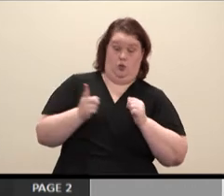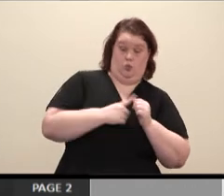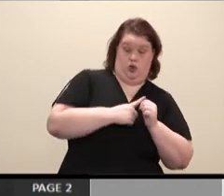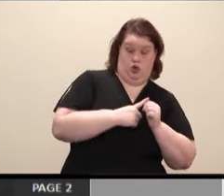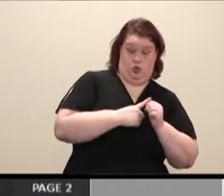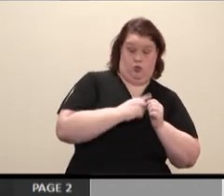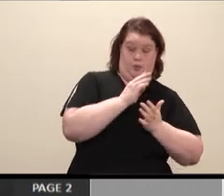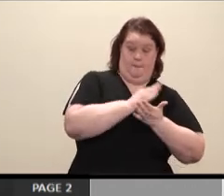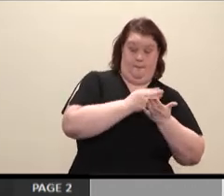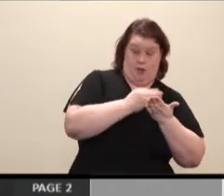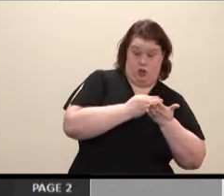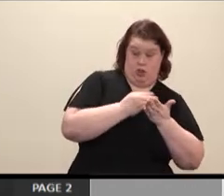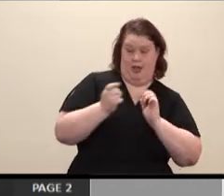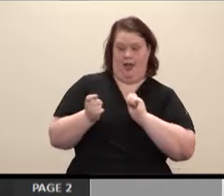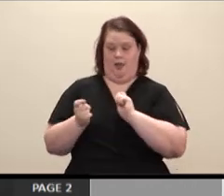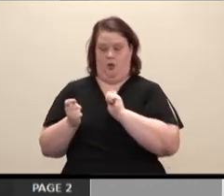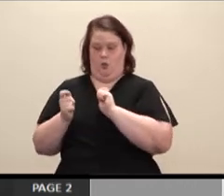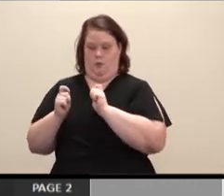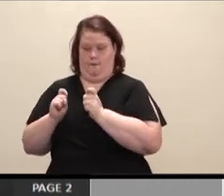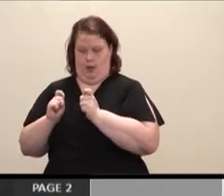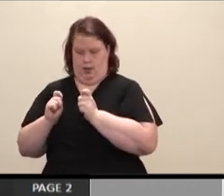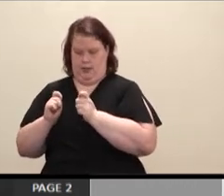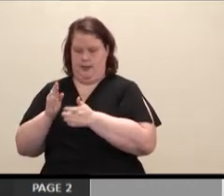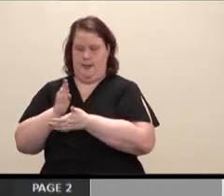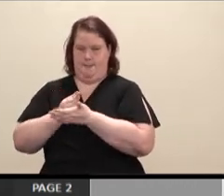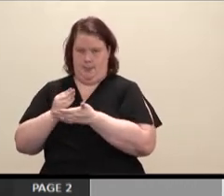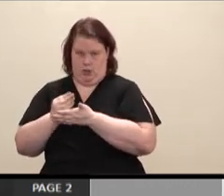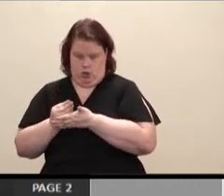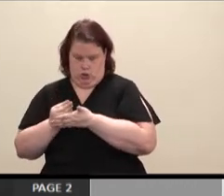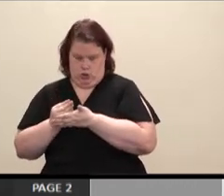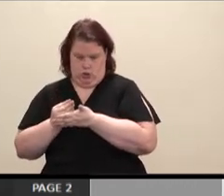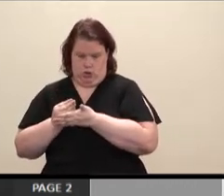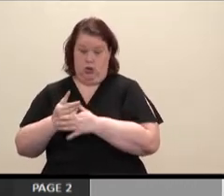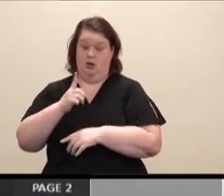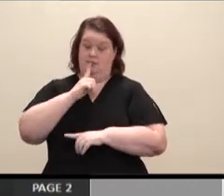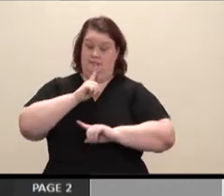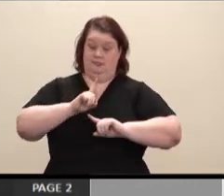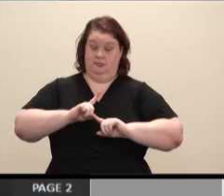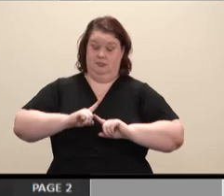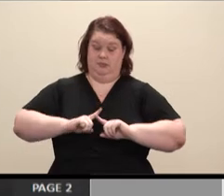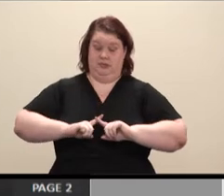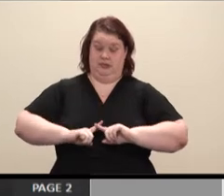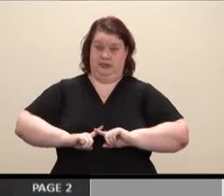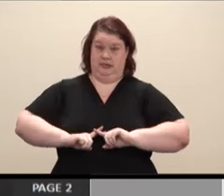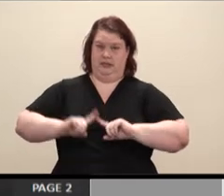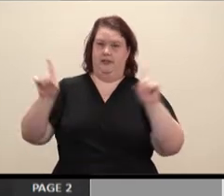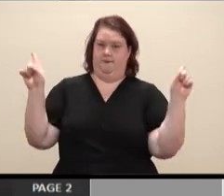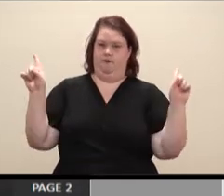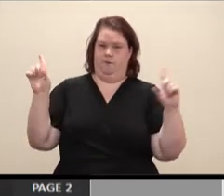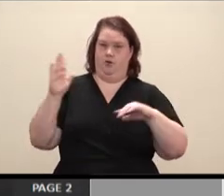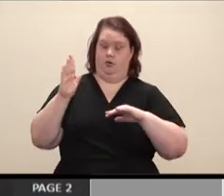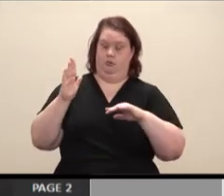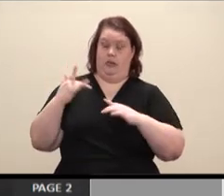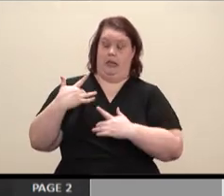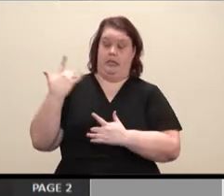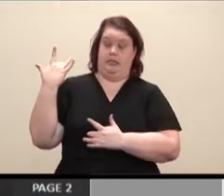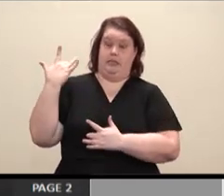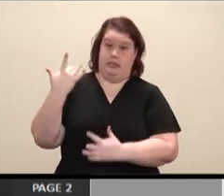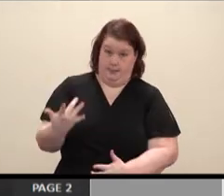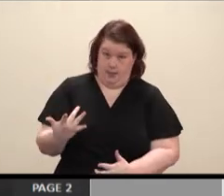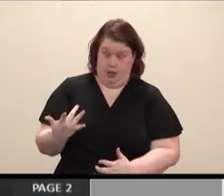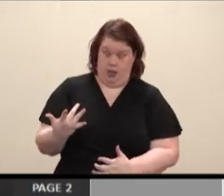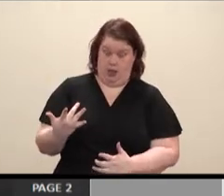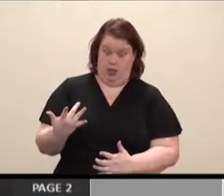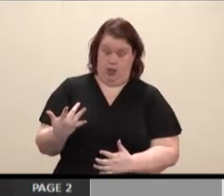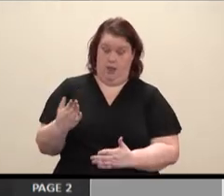the revised budget. Now, these are significantly different from what we normally see. We normally underspend